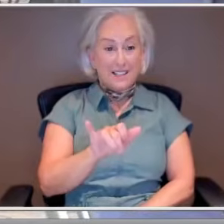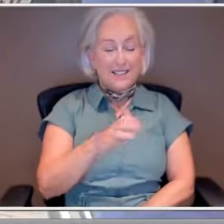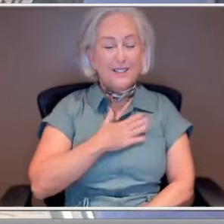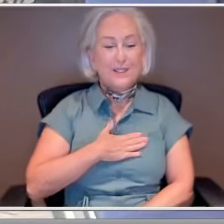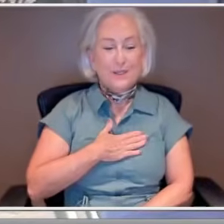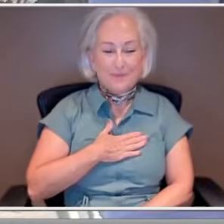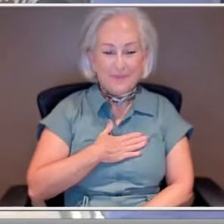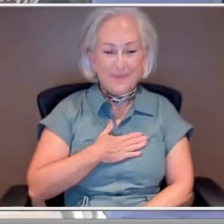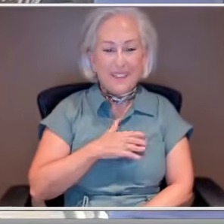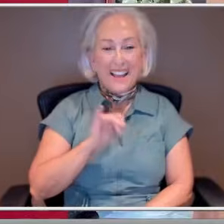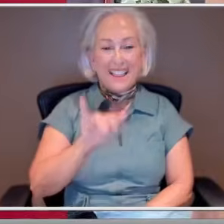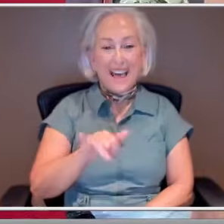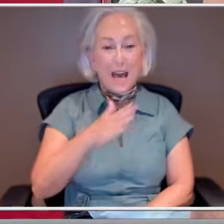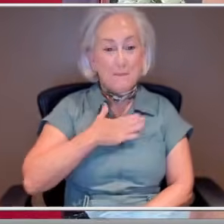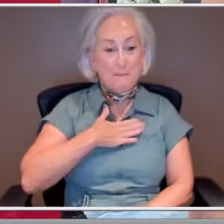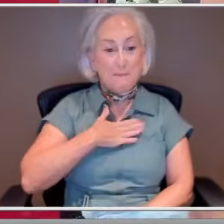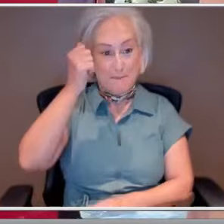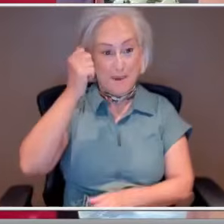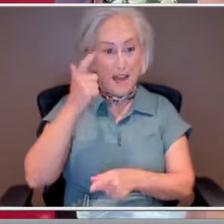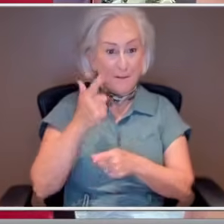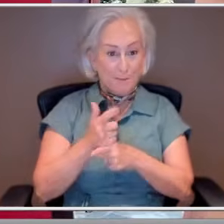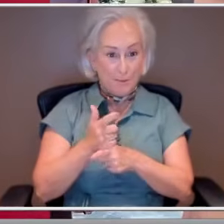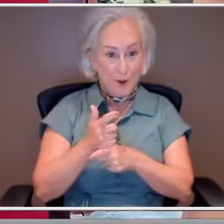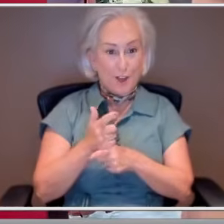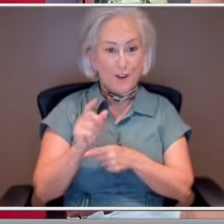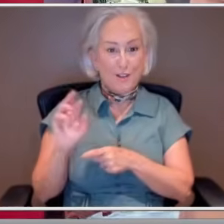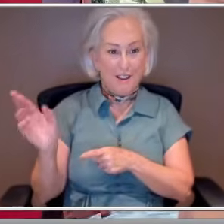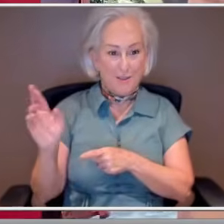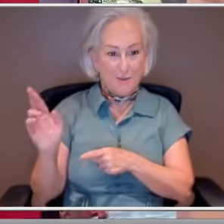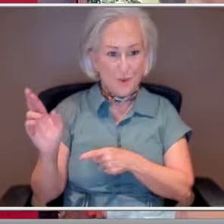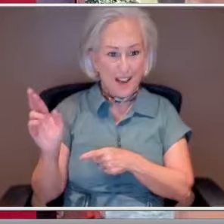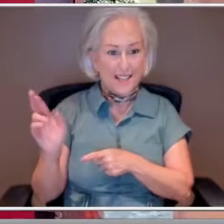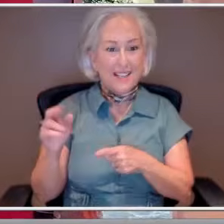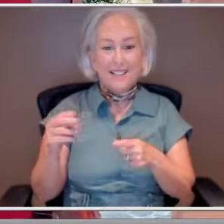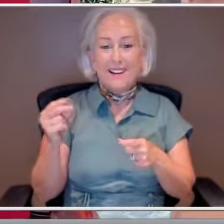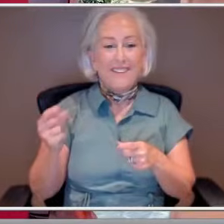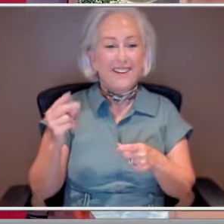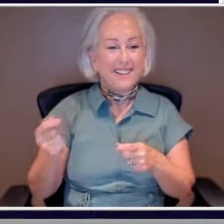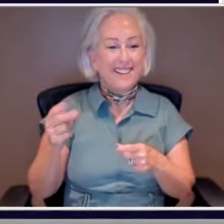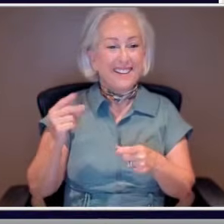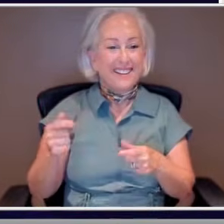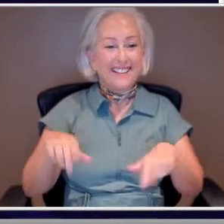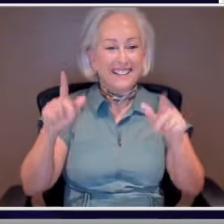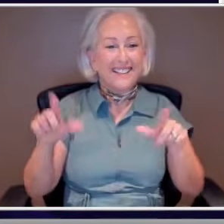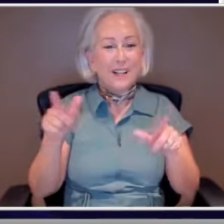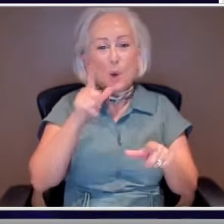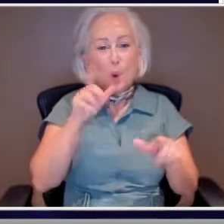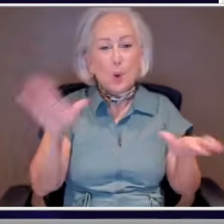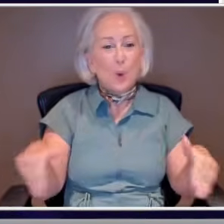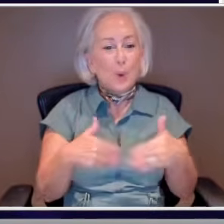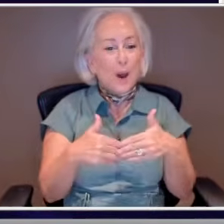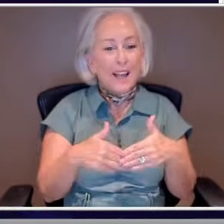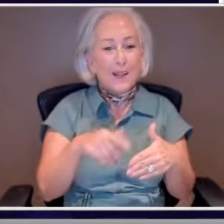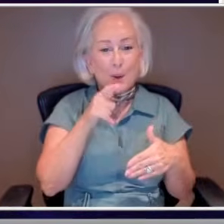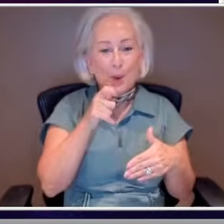this is my brother on the right side. We're going through them fast. Whose wedding is this? My brother's wedding, I'm sorry. He's Yeah. just got